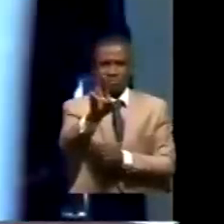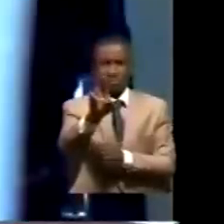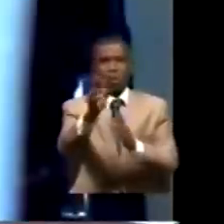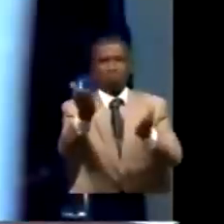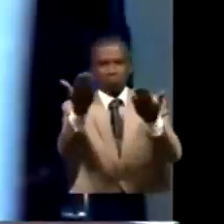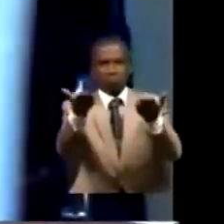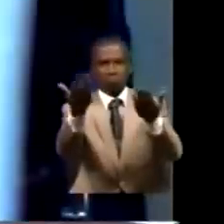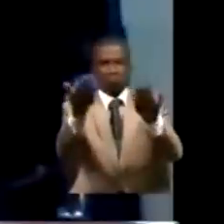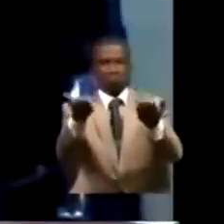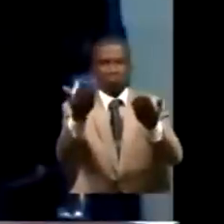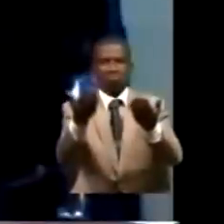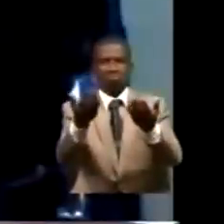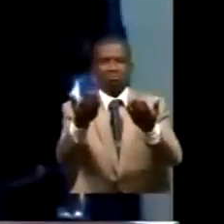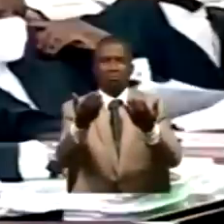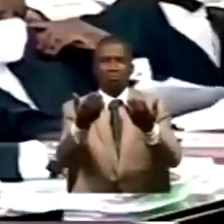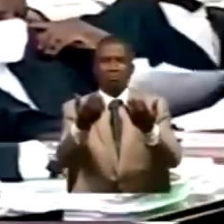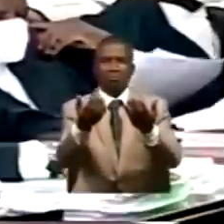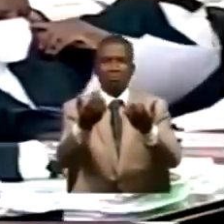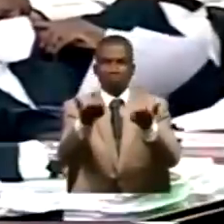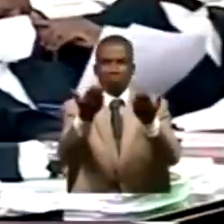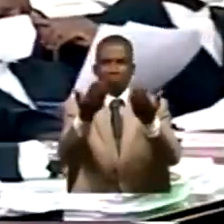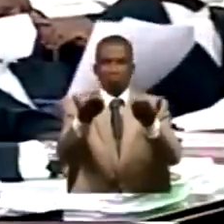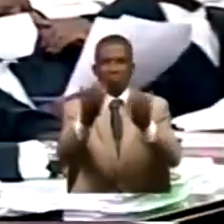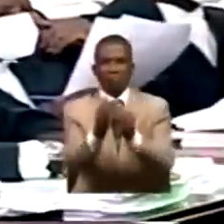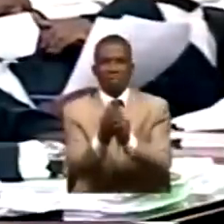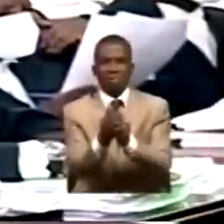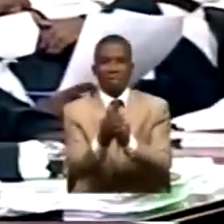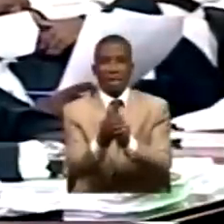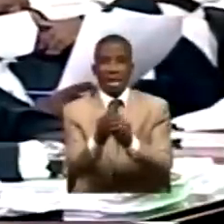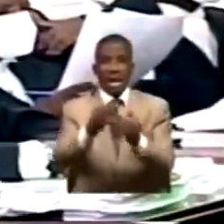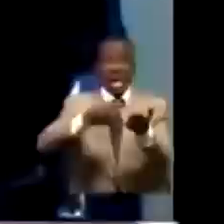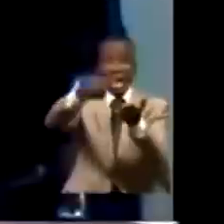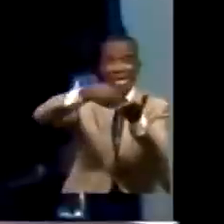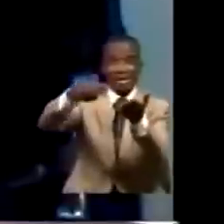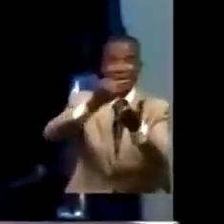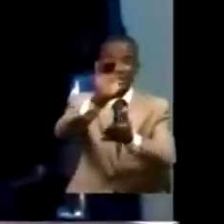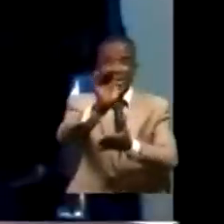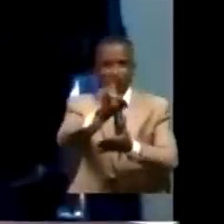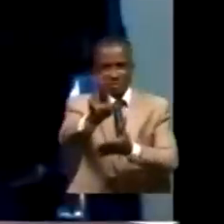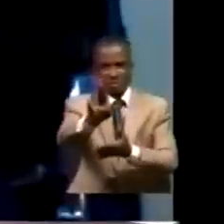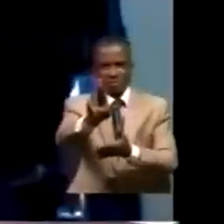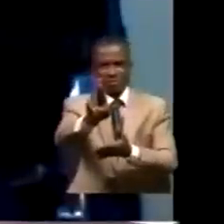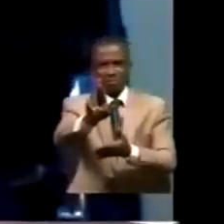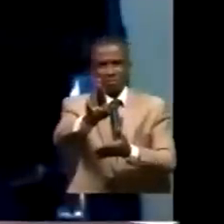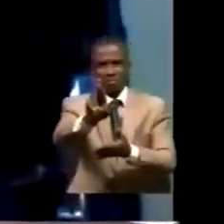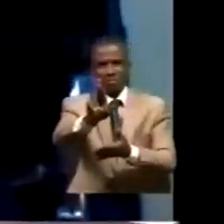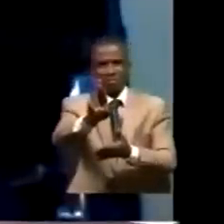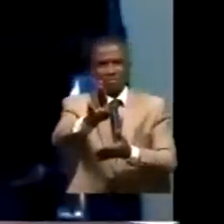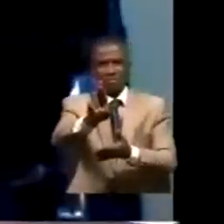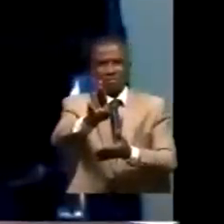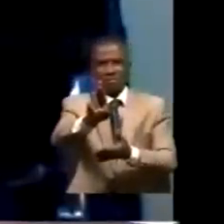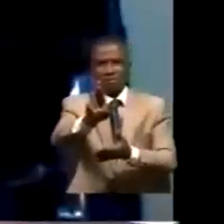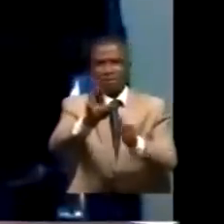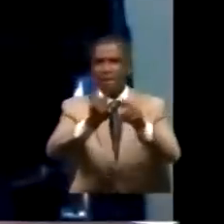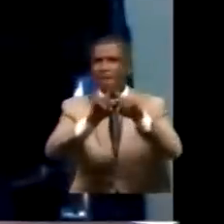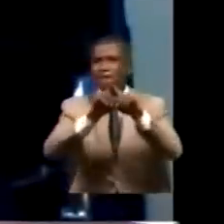Yes. I signed Central Region. Mm-hmm. but